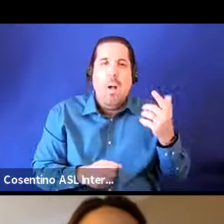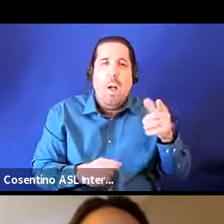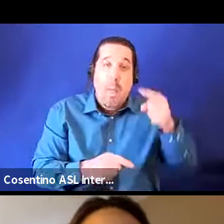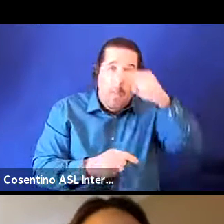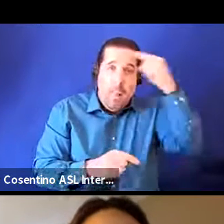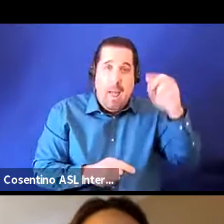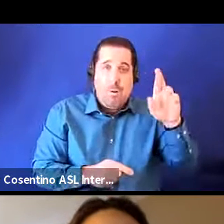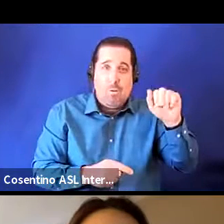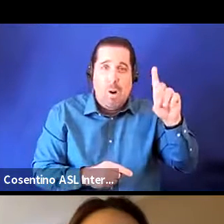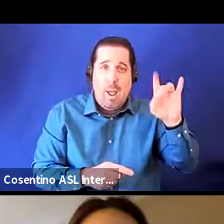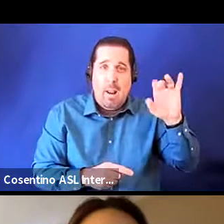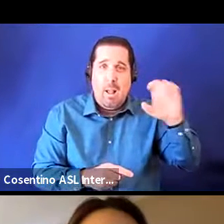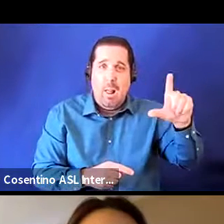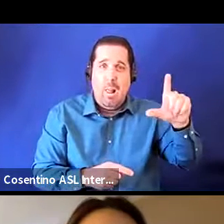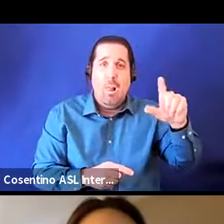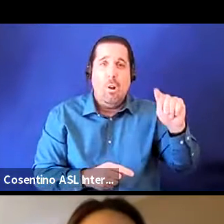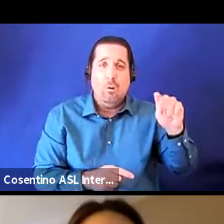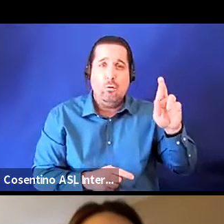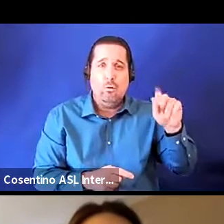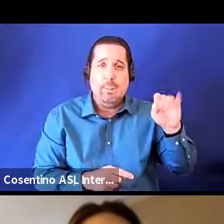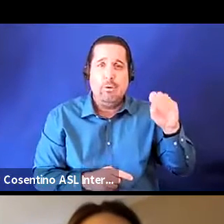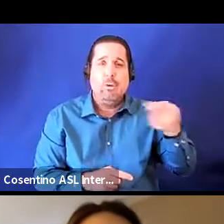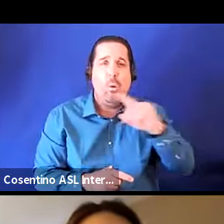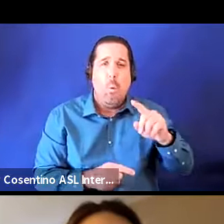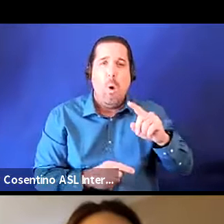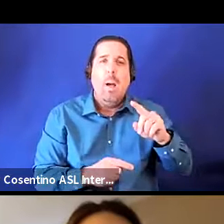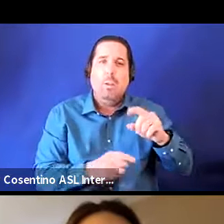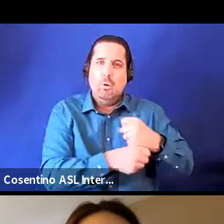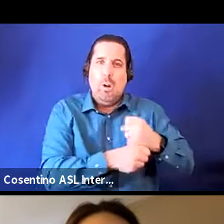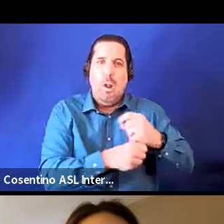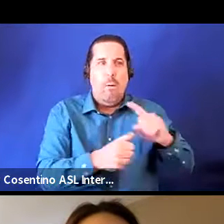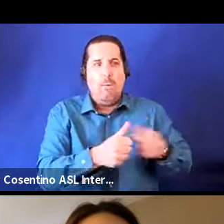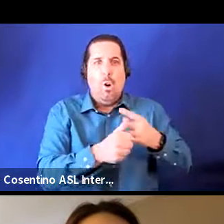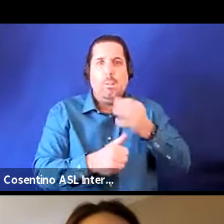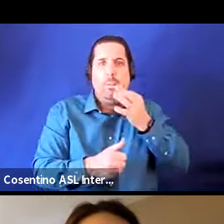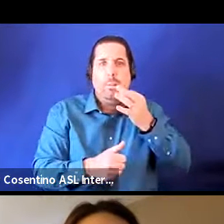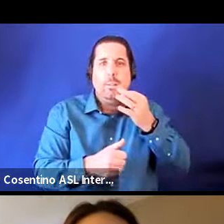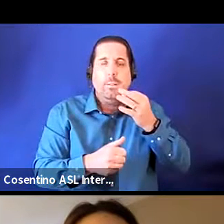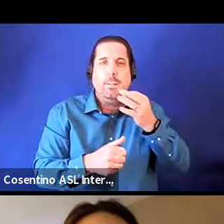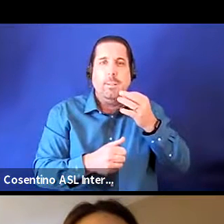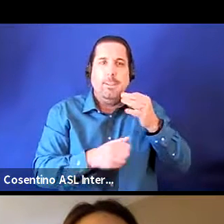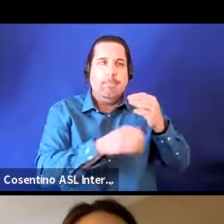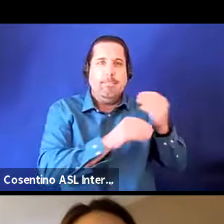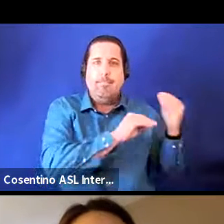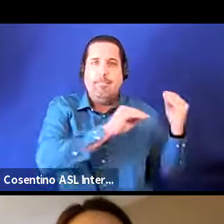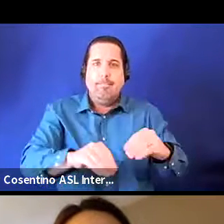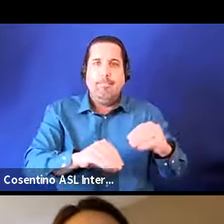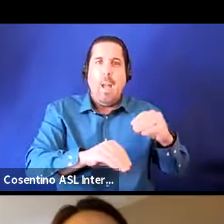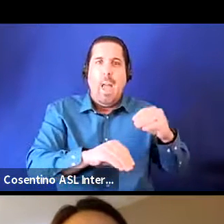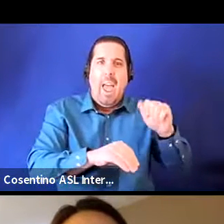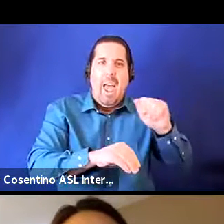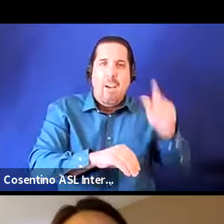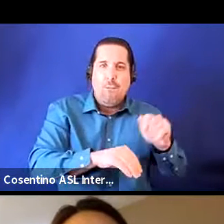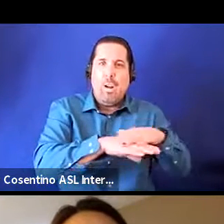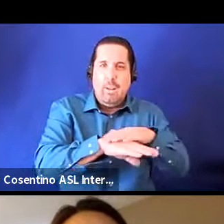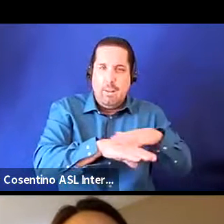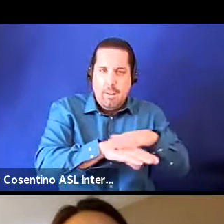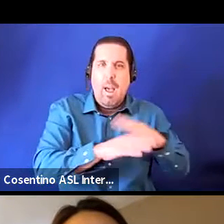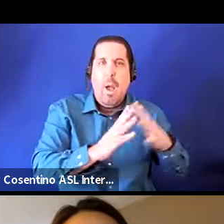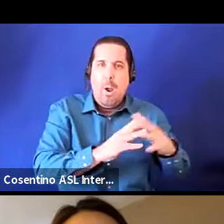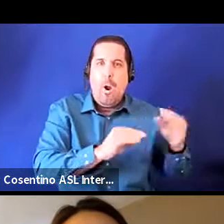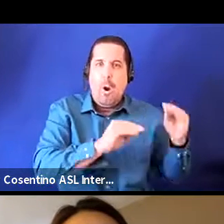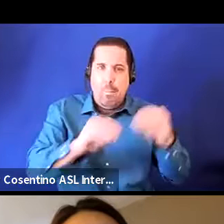tradition was created when the first indigenous African person was taken into captivity. And it has been this